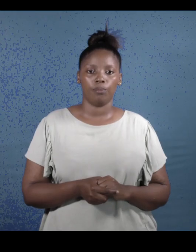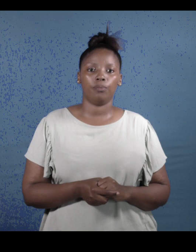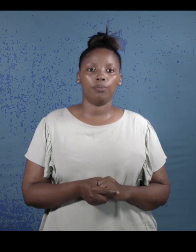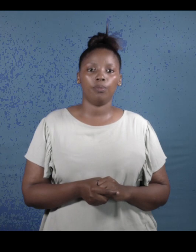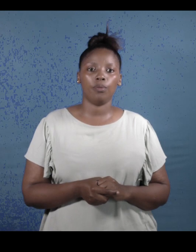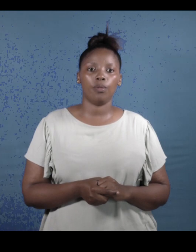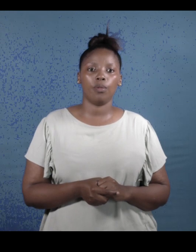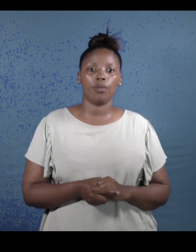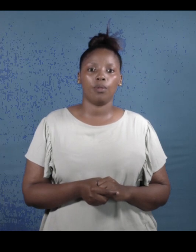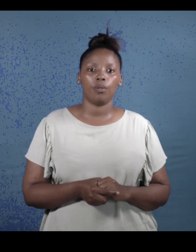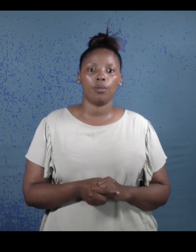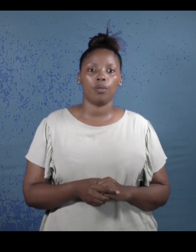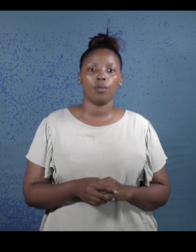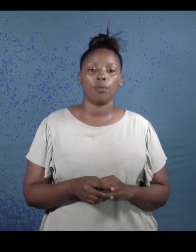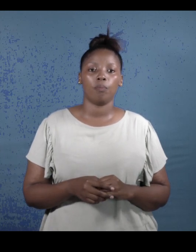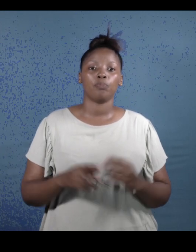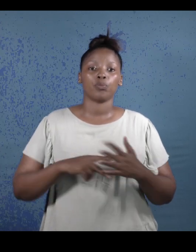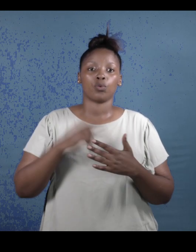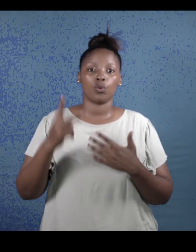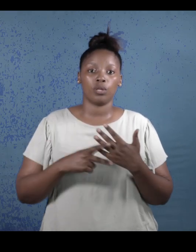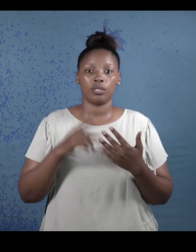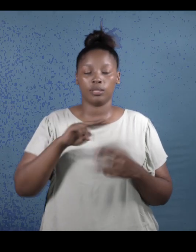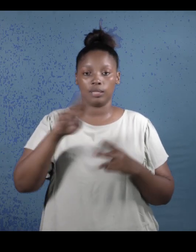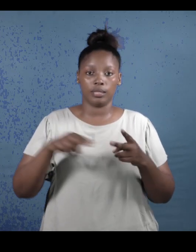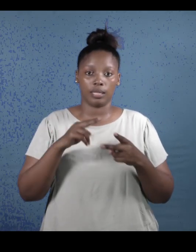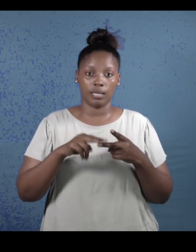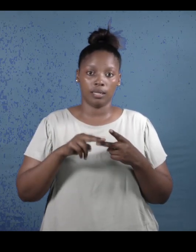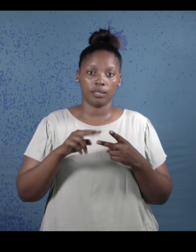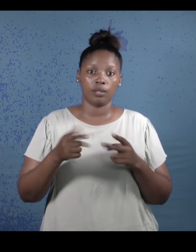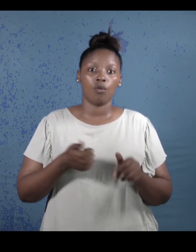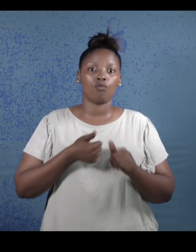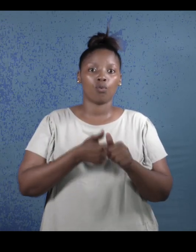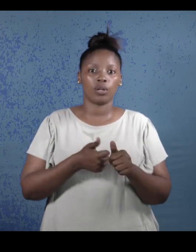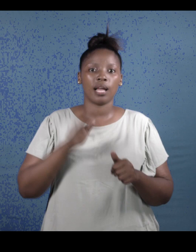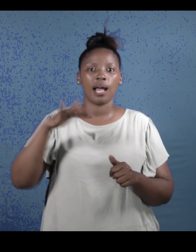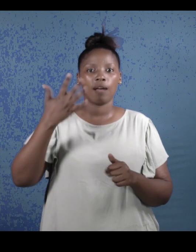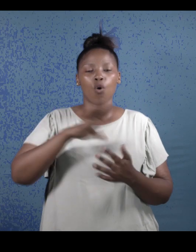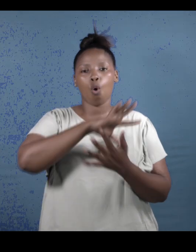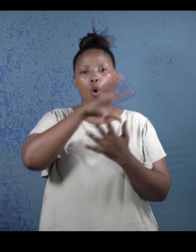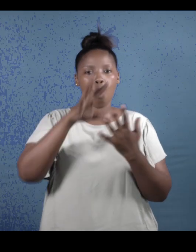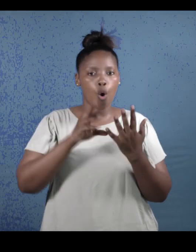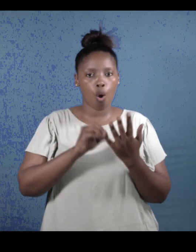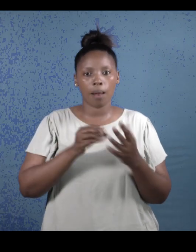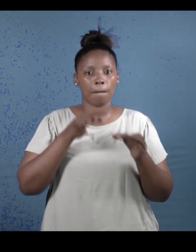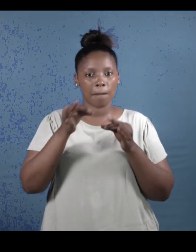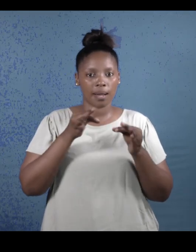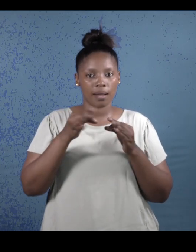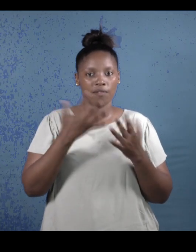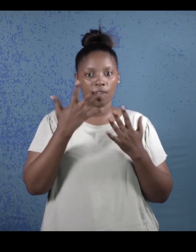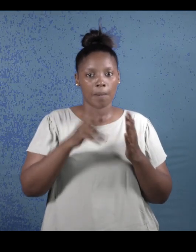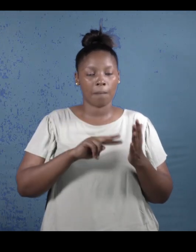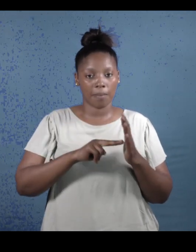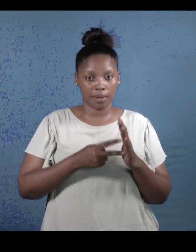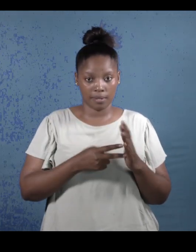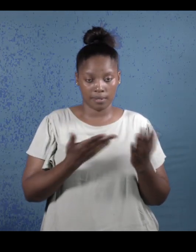Project planning is project management's second phase. This follows immediately after all the project details from the project initiation phase have